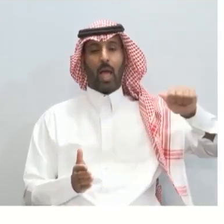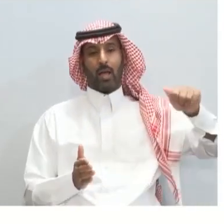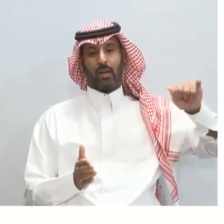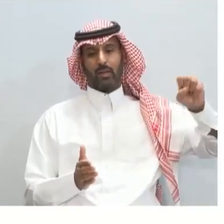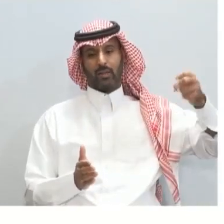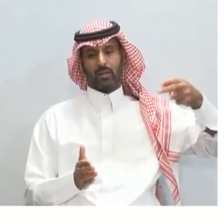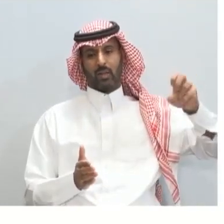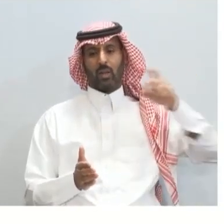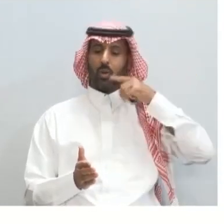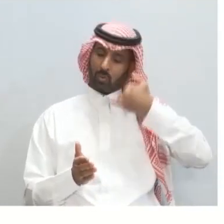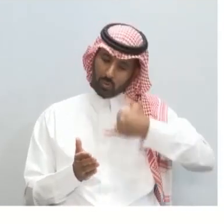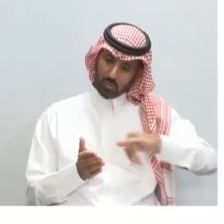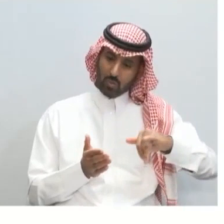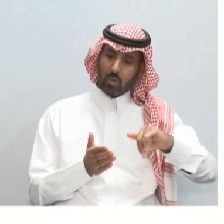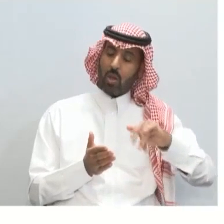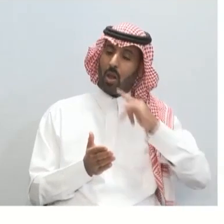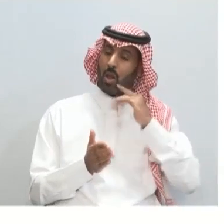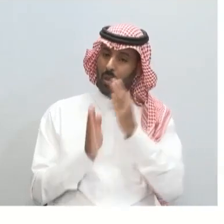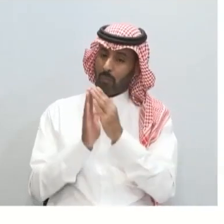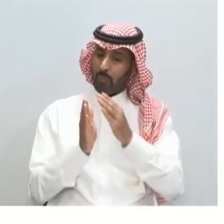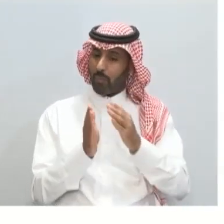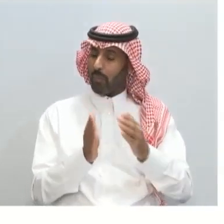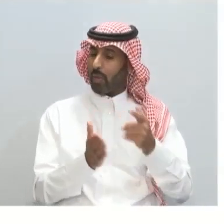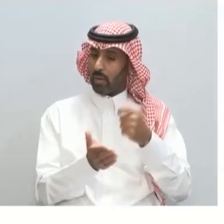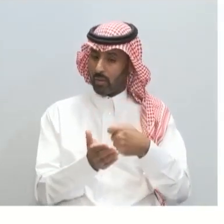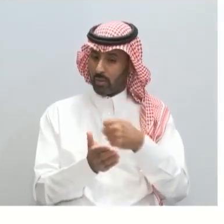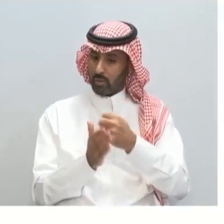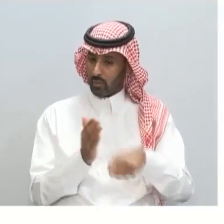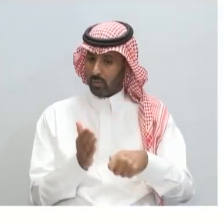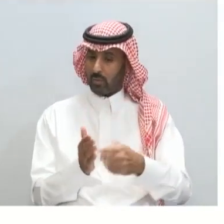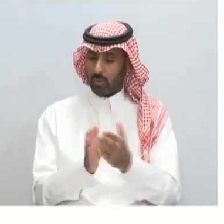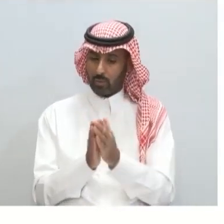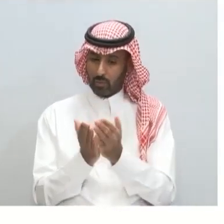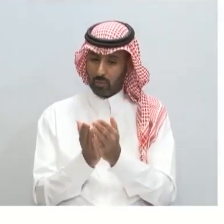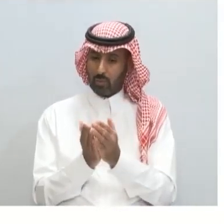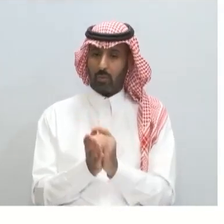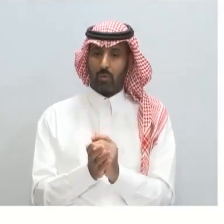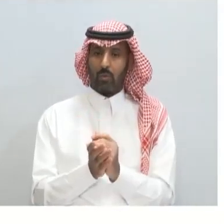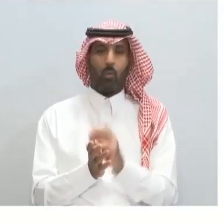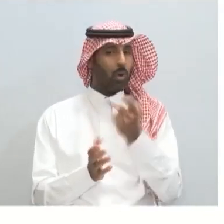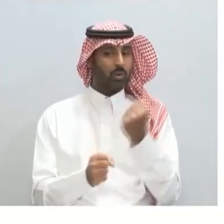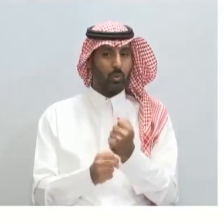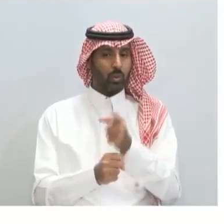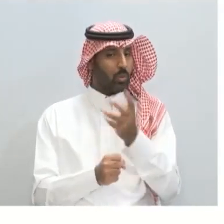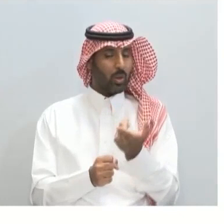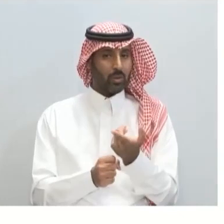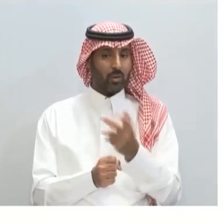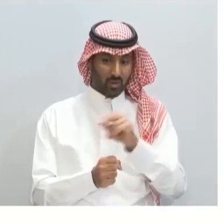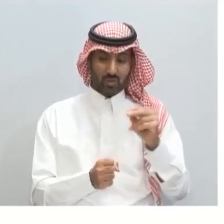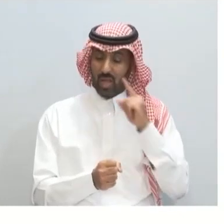it what would you have done would you do the same thing as AA or something